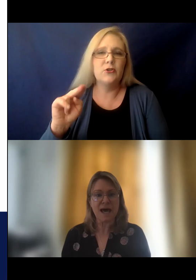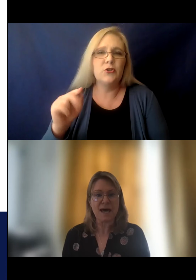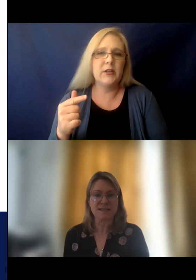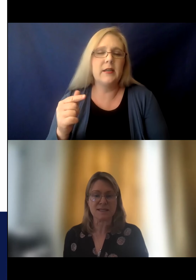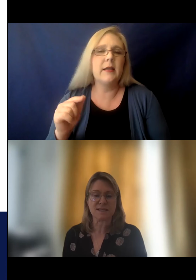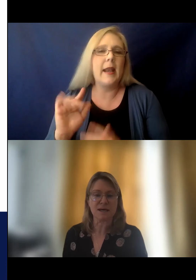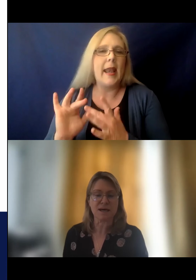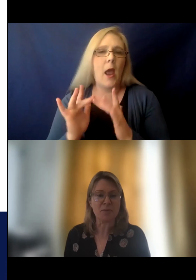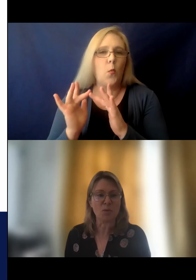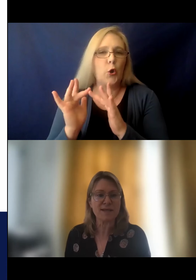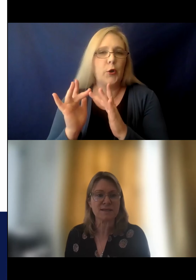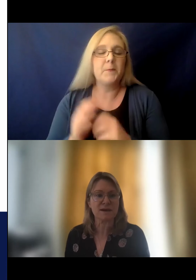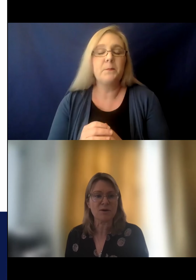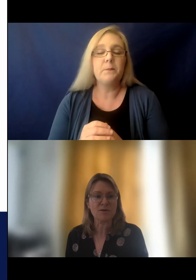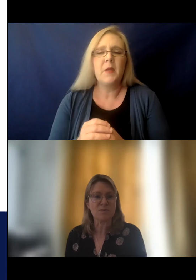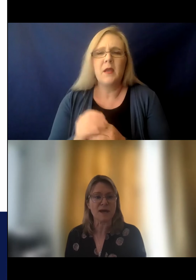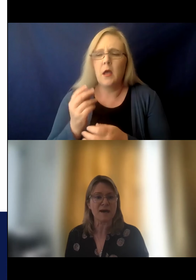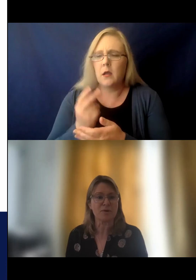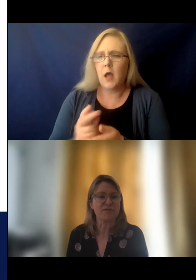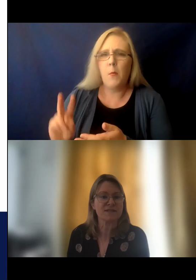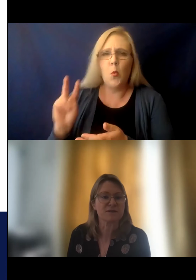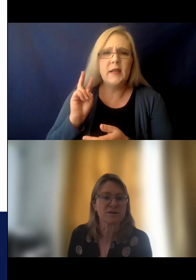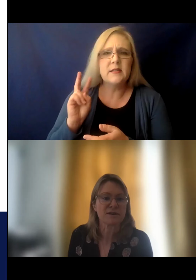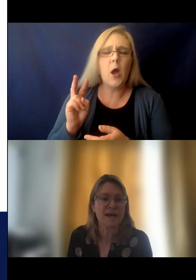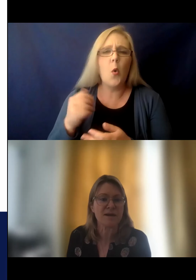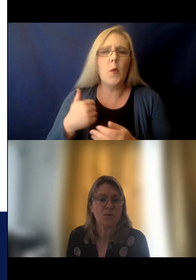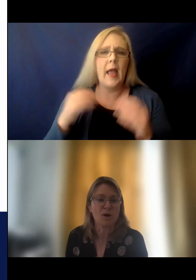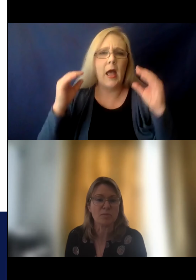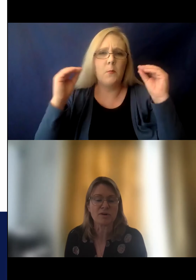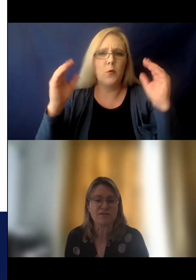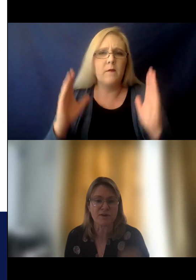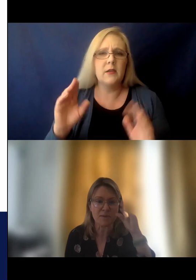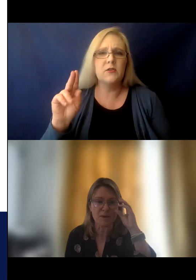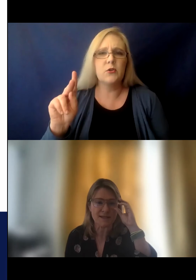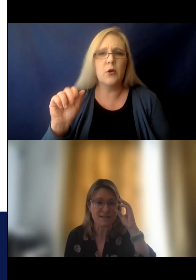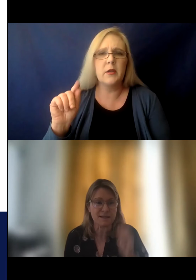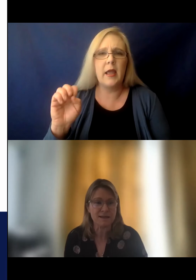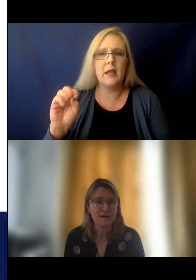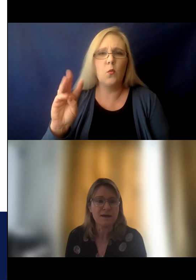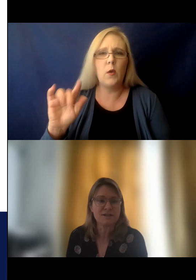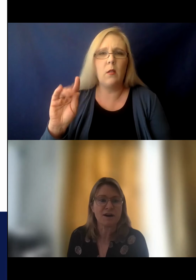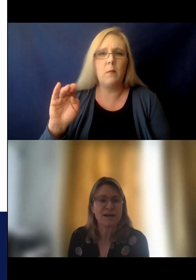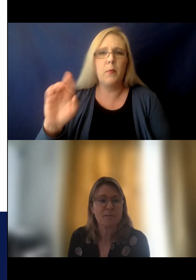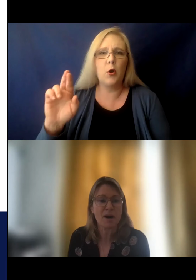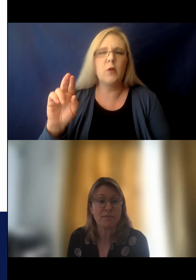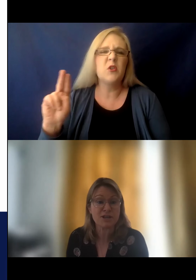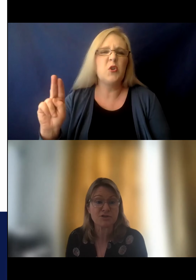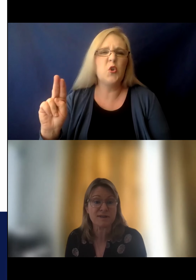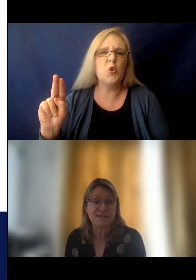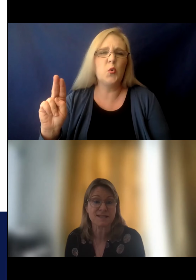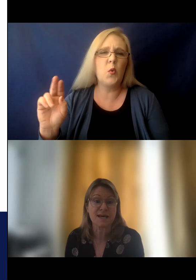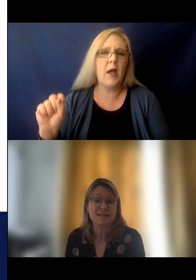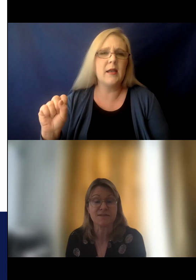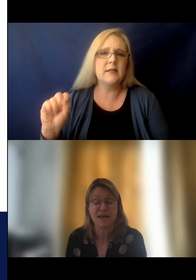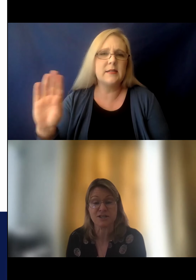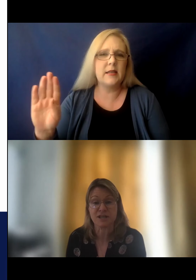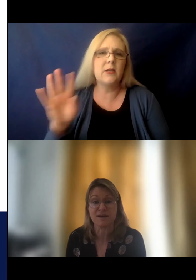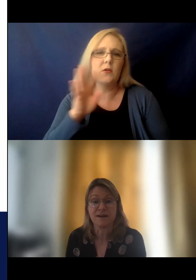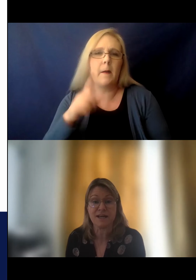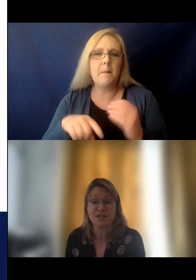missed last couple weeks ago, we had Professor Kate Wilbur from USC talking about measuring the success